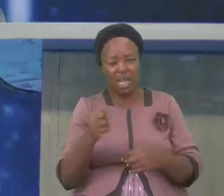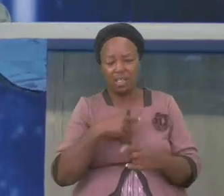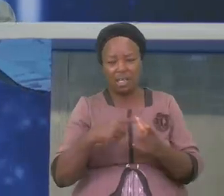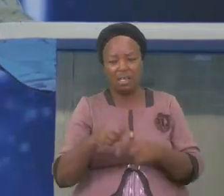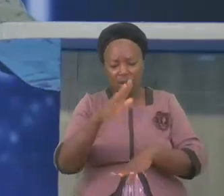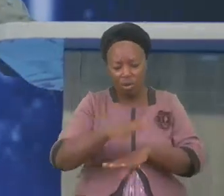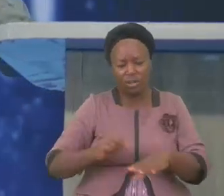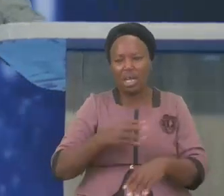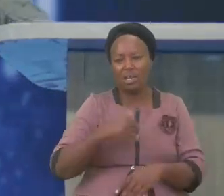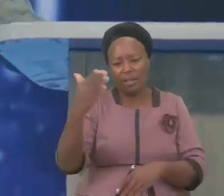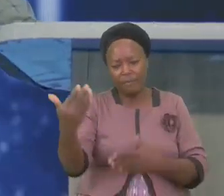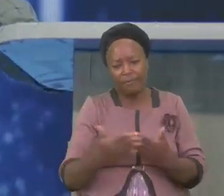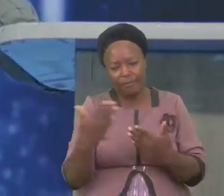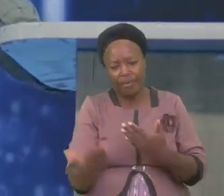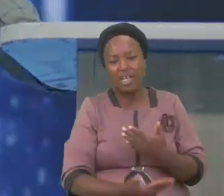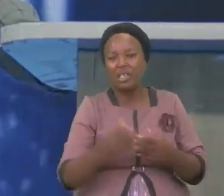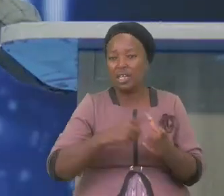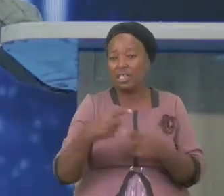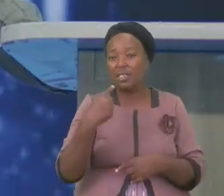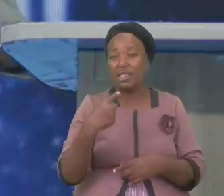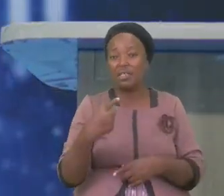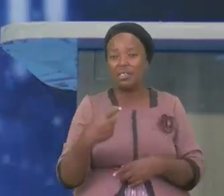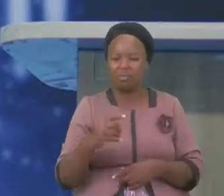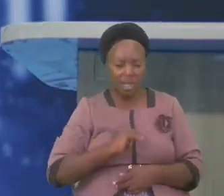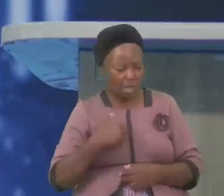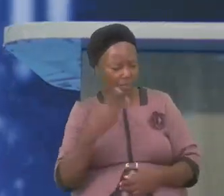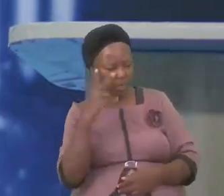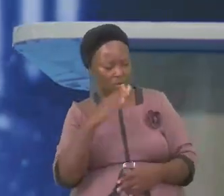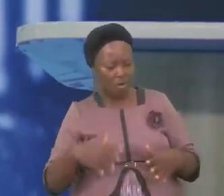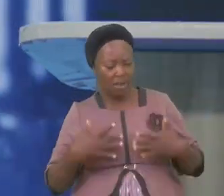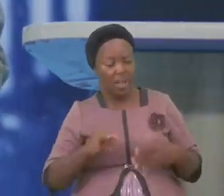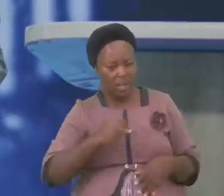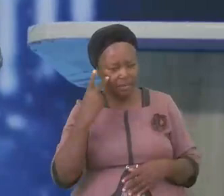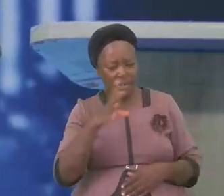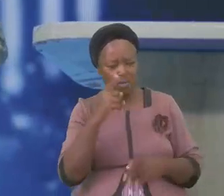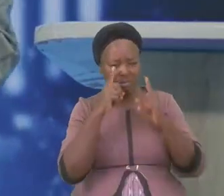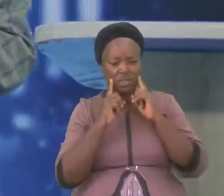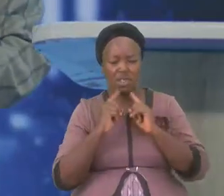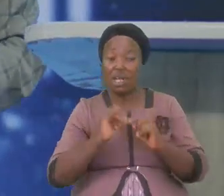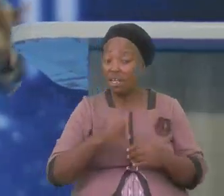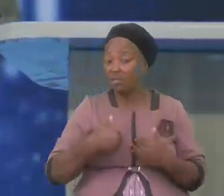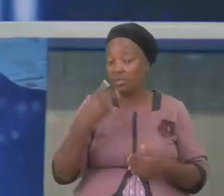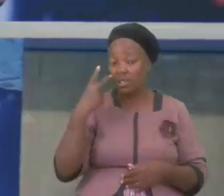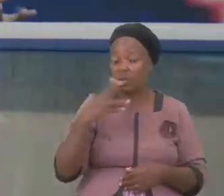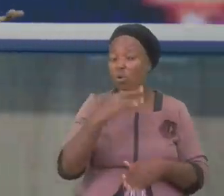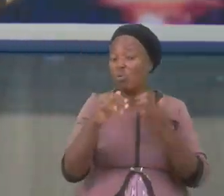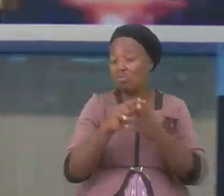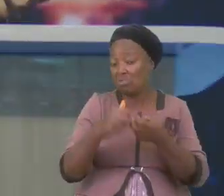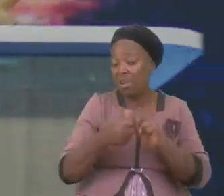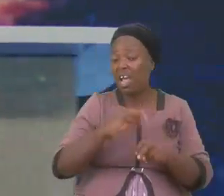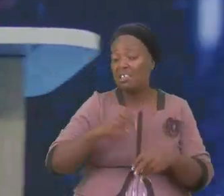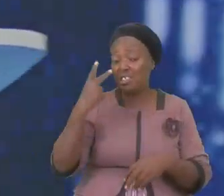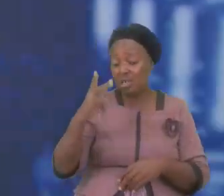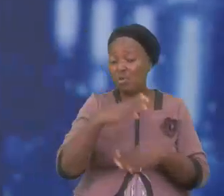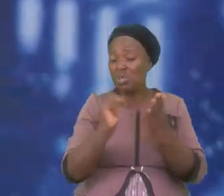life. I've seen your tears. I've seen your problems. I've seen where you have been. And I